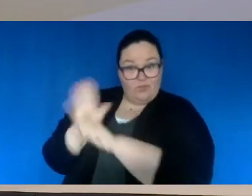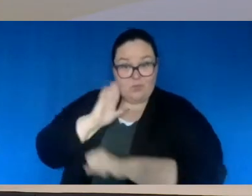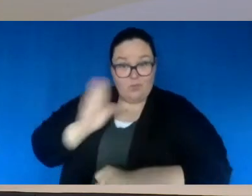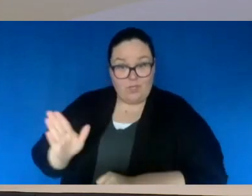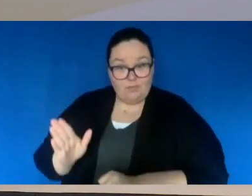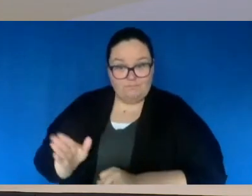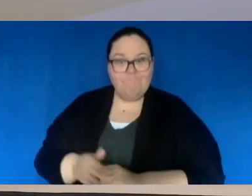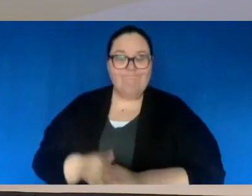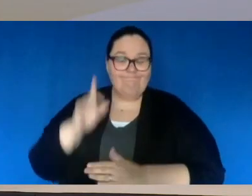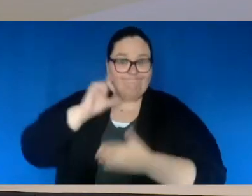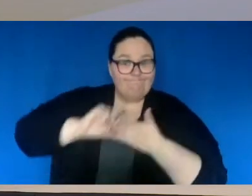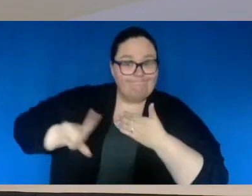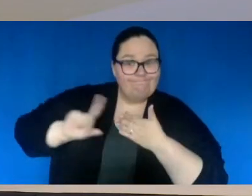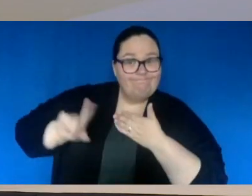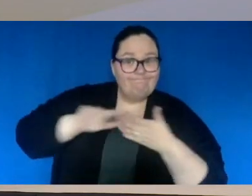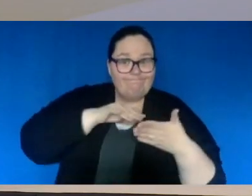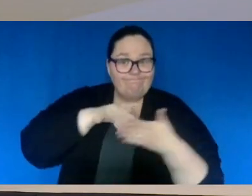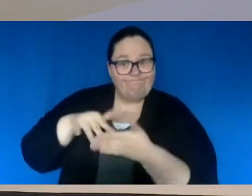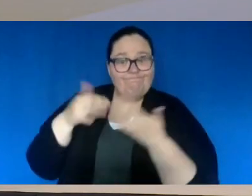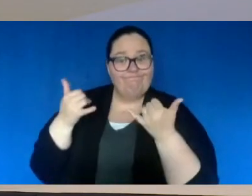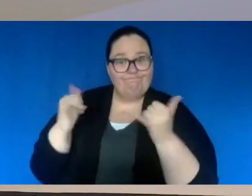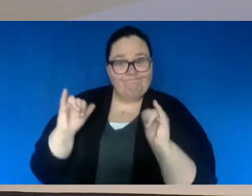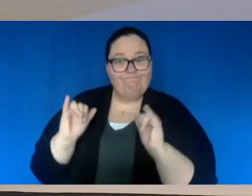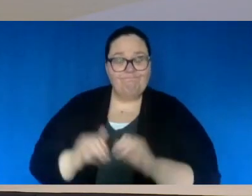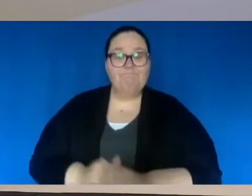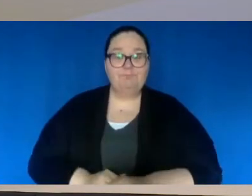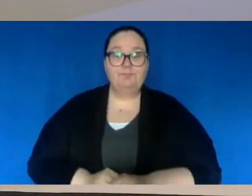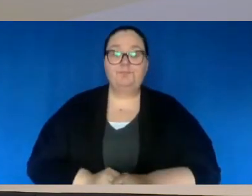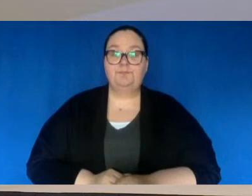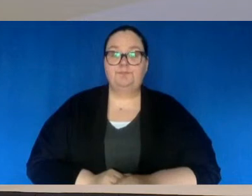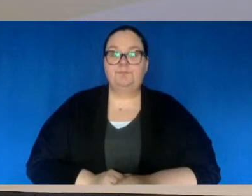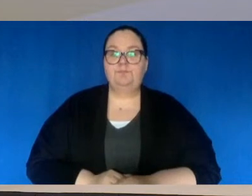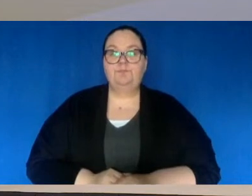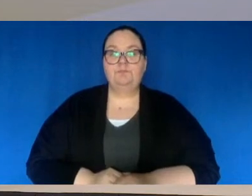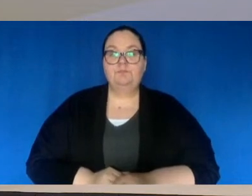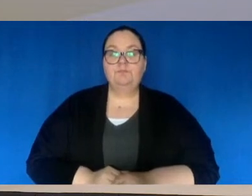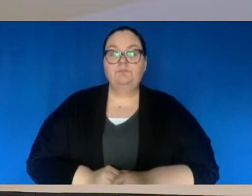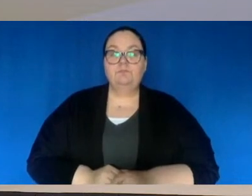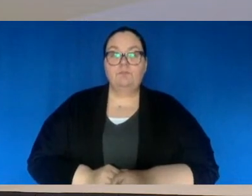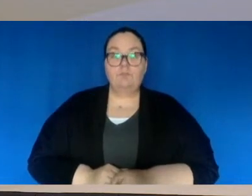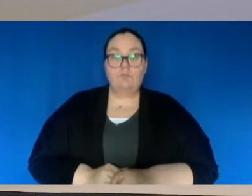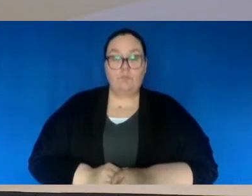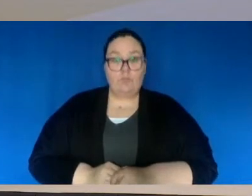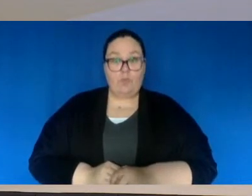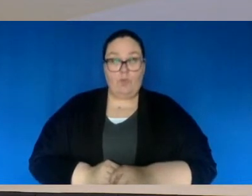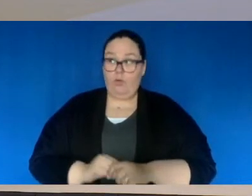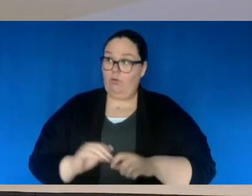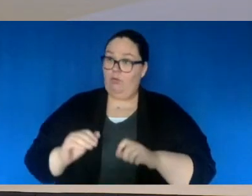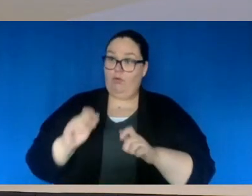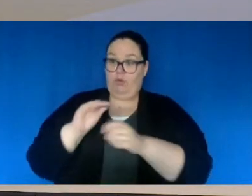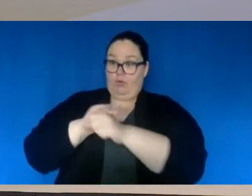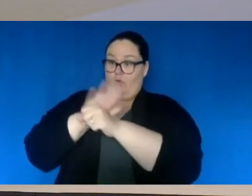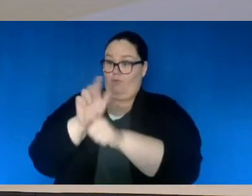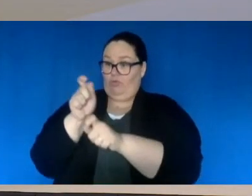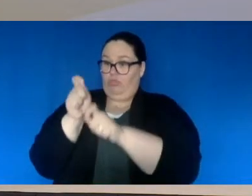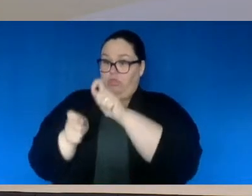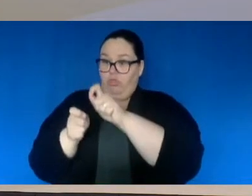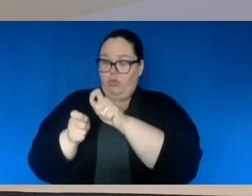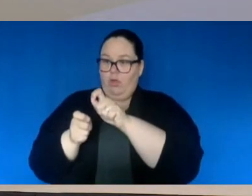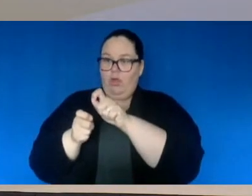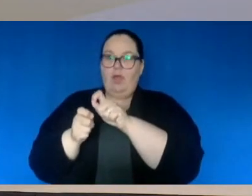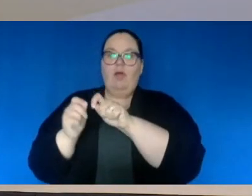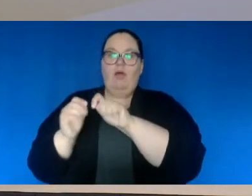of concern. The impact of the variants is clear, with hospitalizations up 34% across